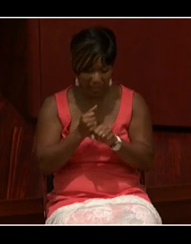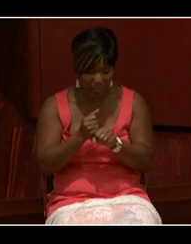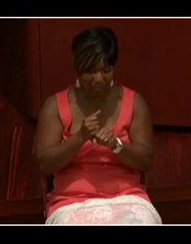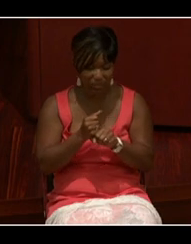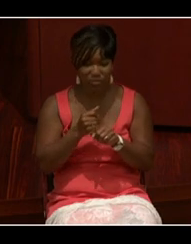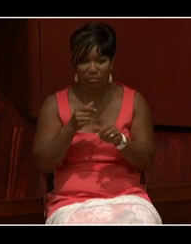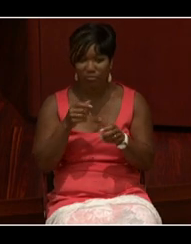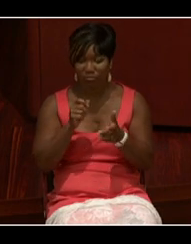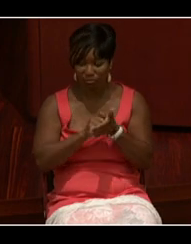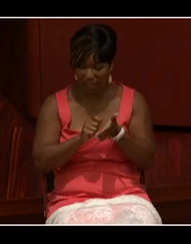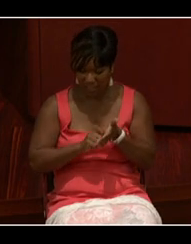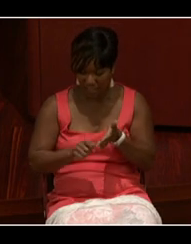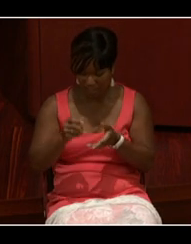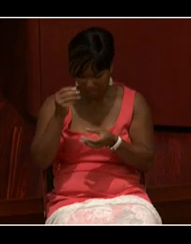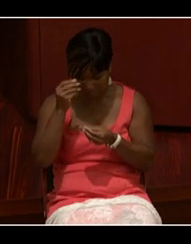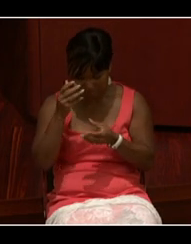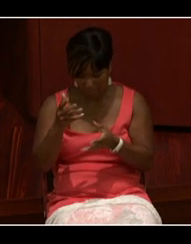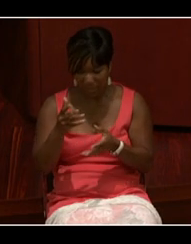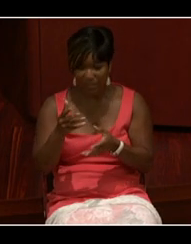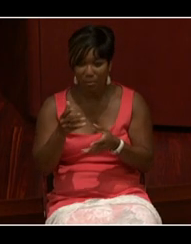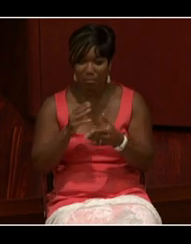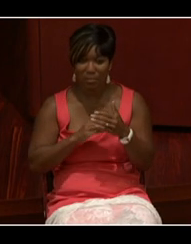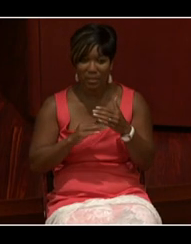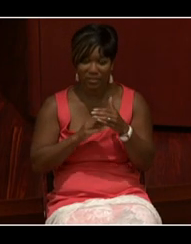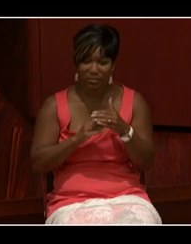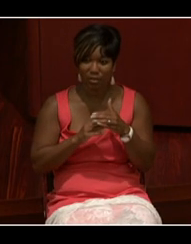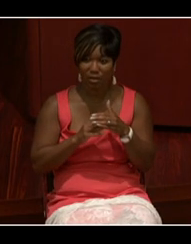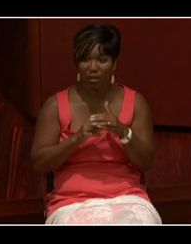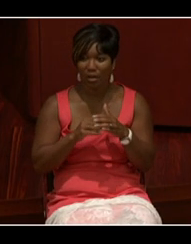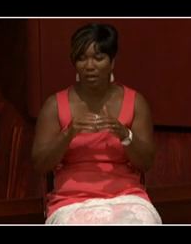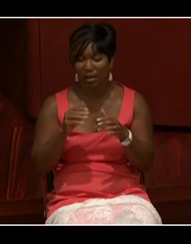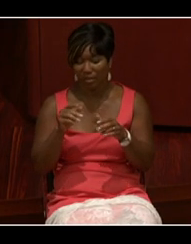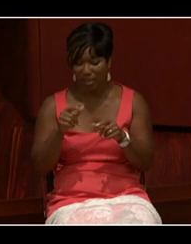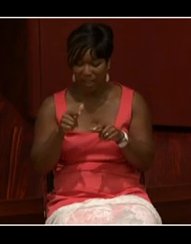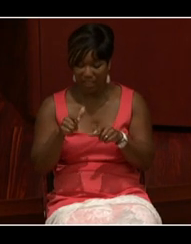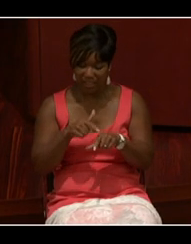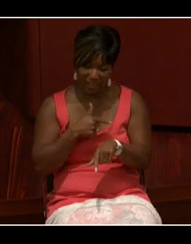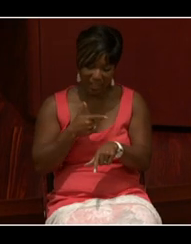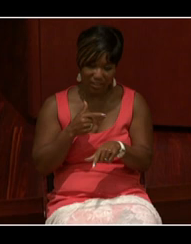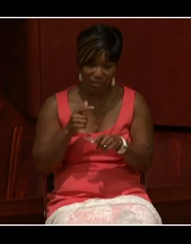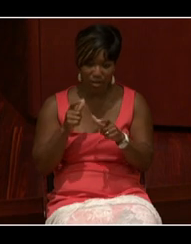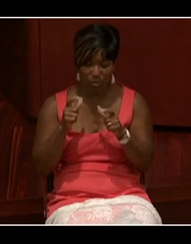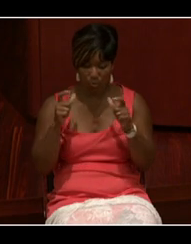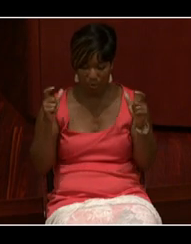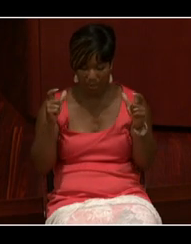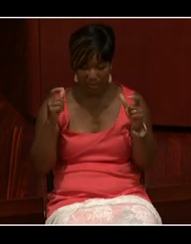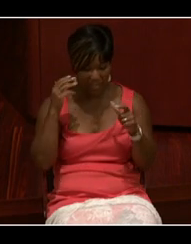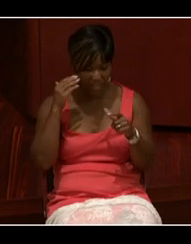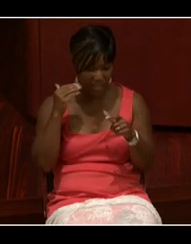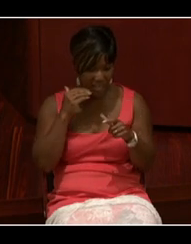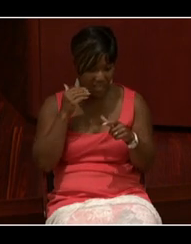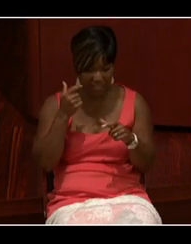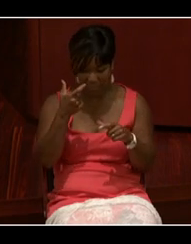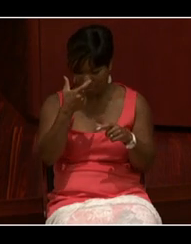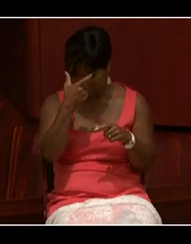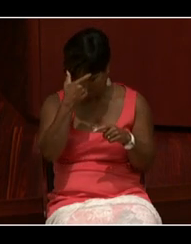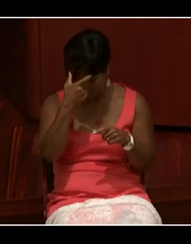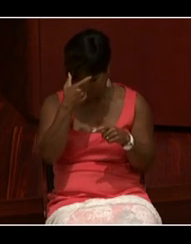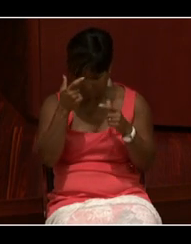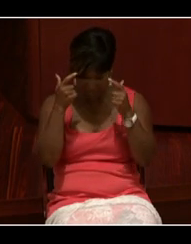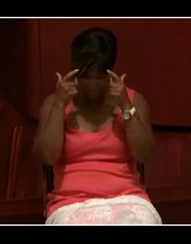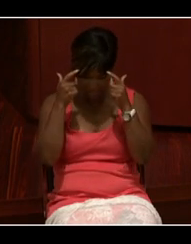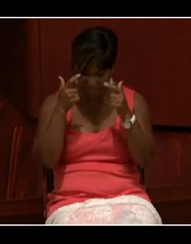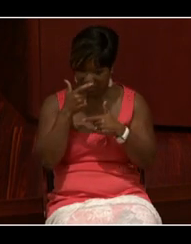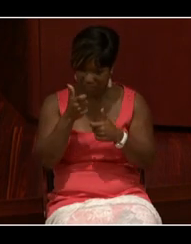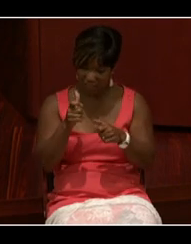them based off of anthropometrics, such as length and width of the head and degree of the forehead slope.